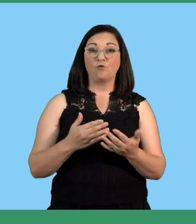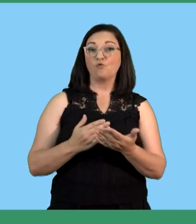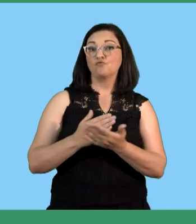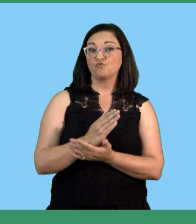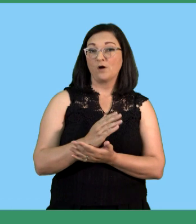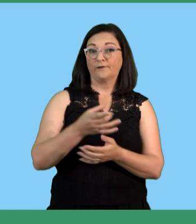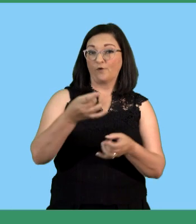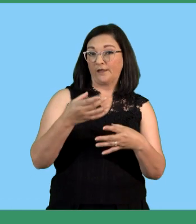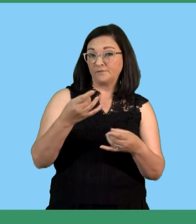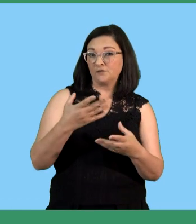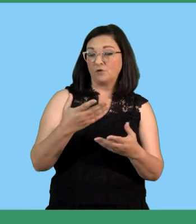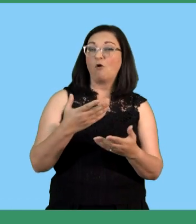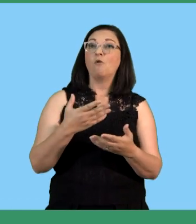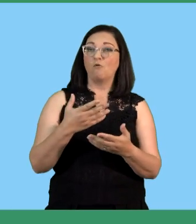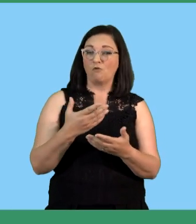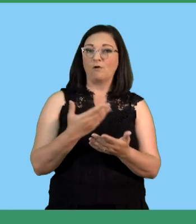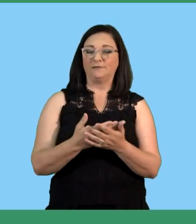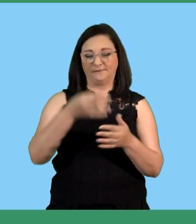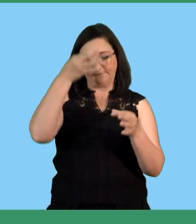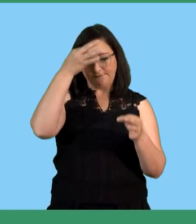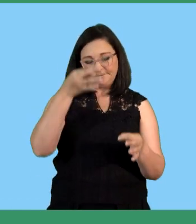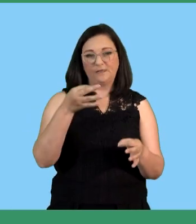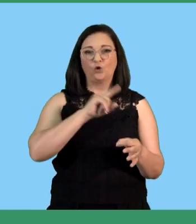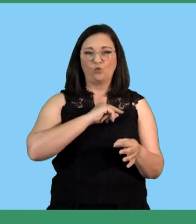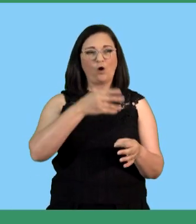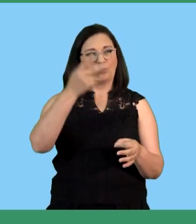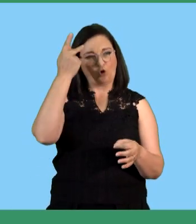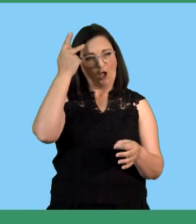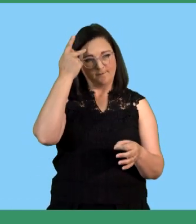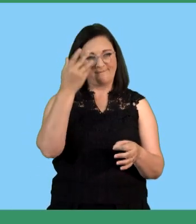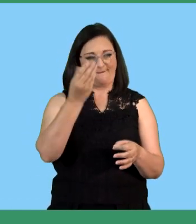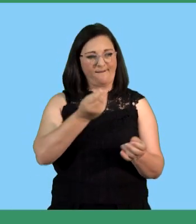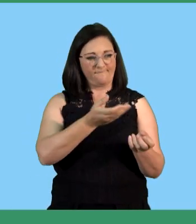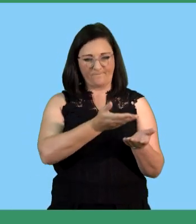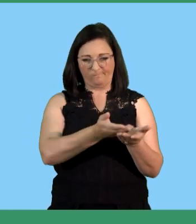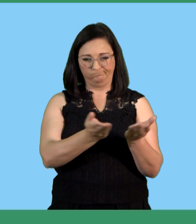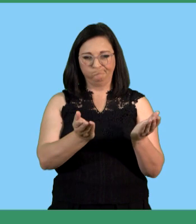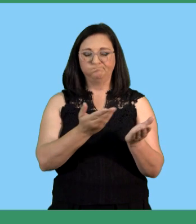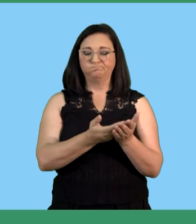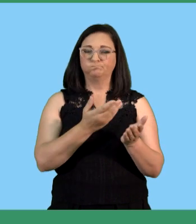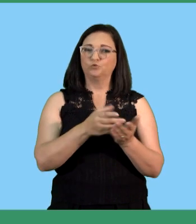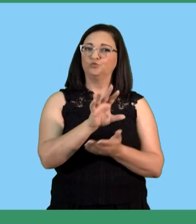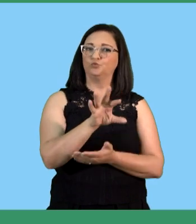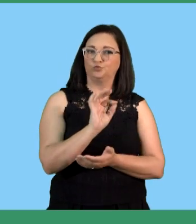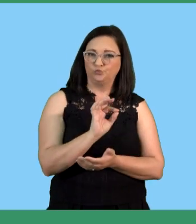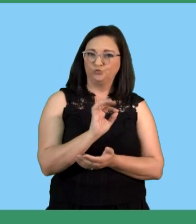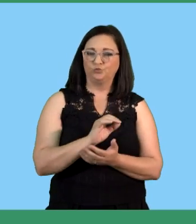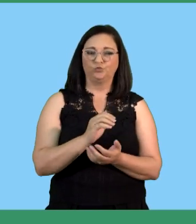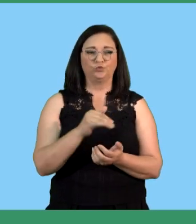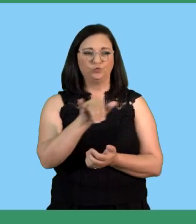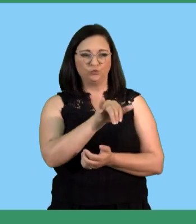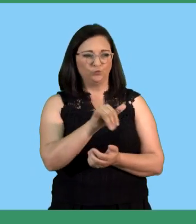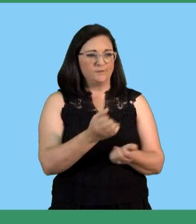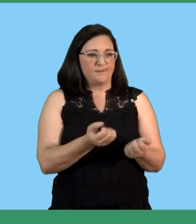information and being able to make informed decisions. So consumers need to have that enough information so that they can choose suppliers